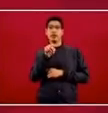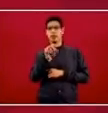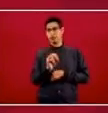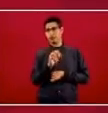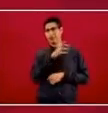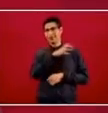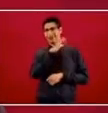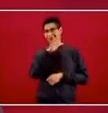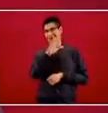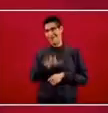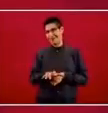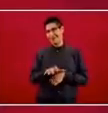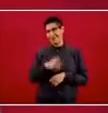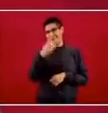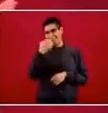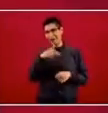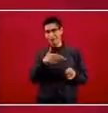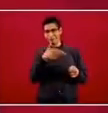hospital